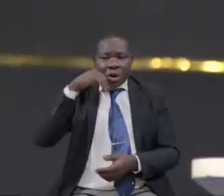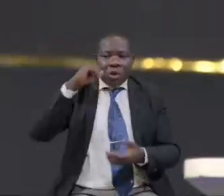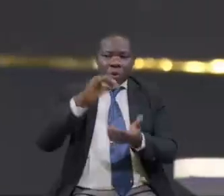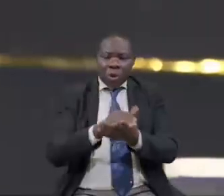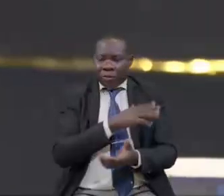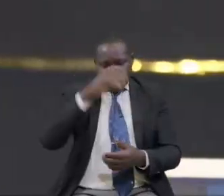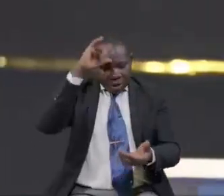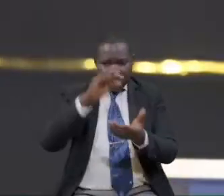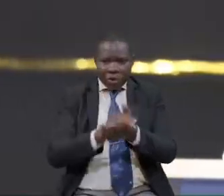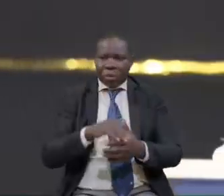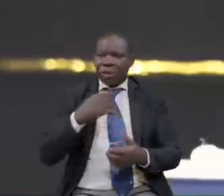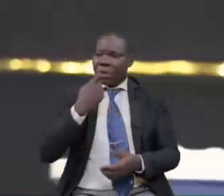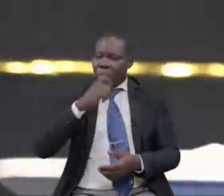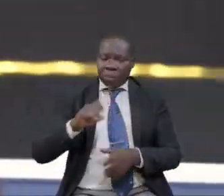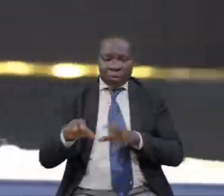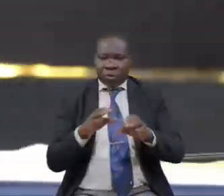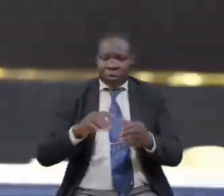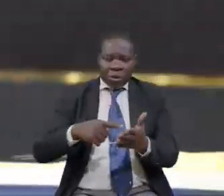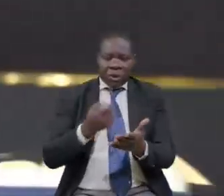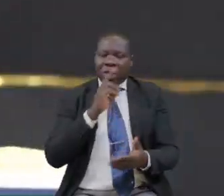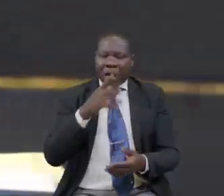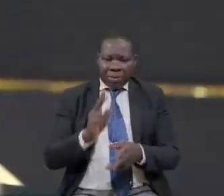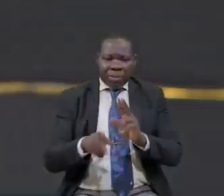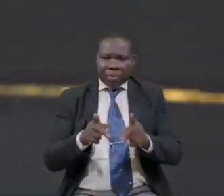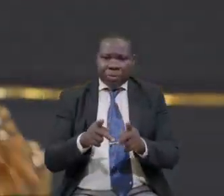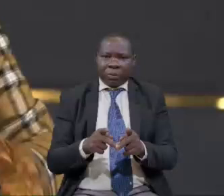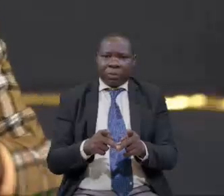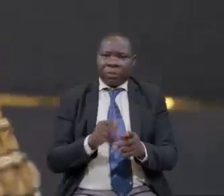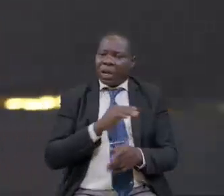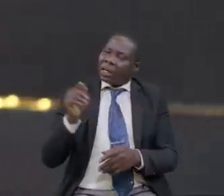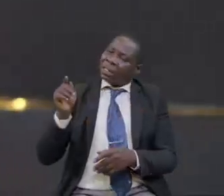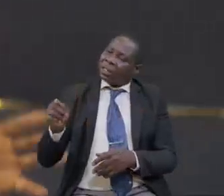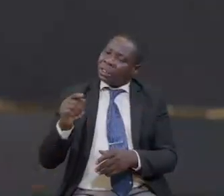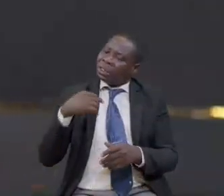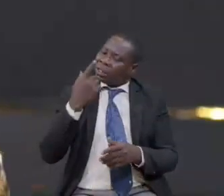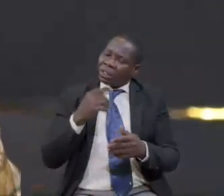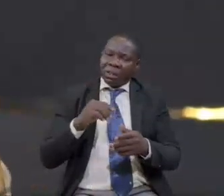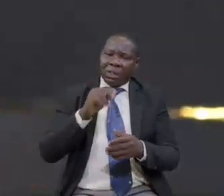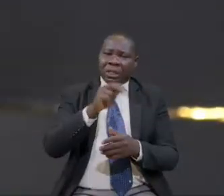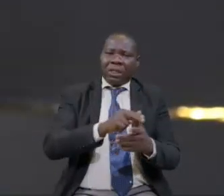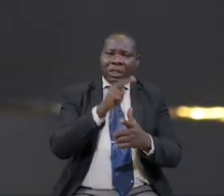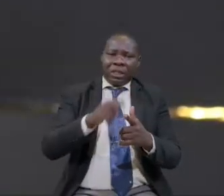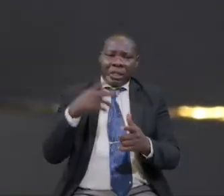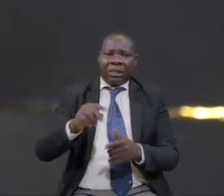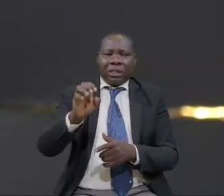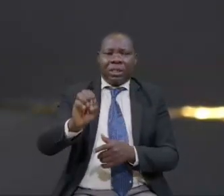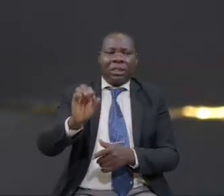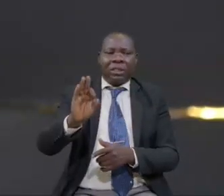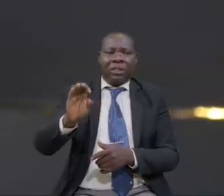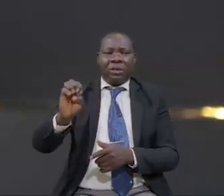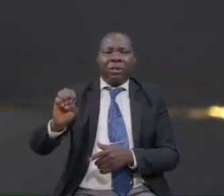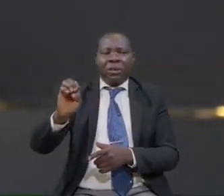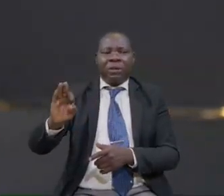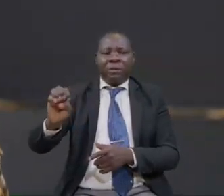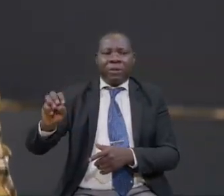do. Those are the people. And it says neither the effeminate. It says no,